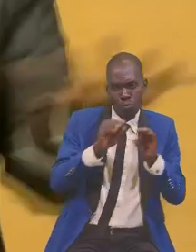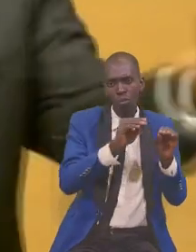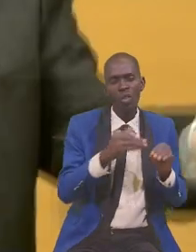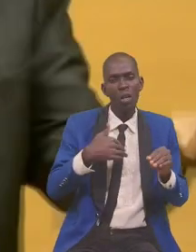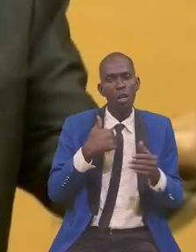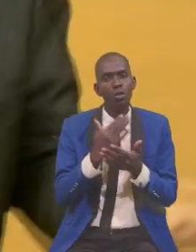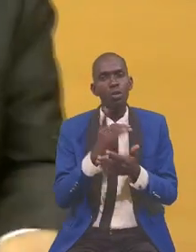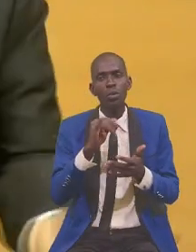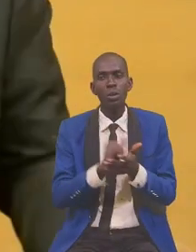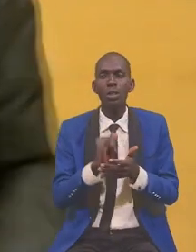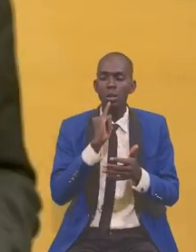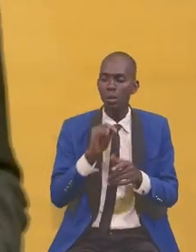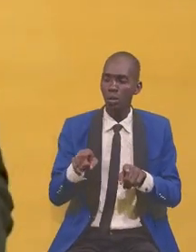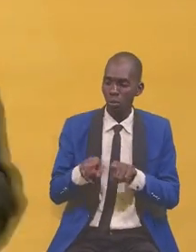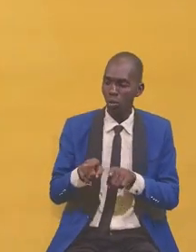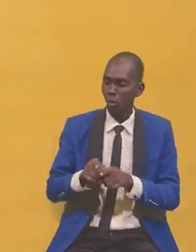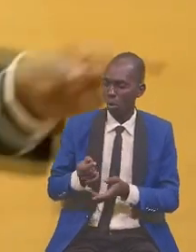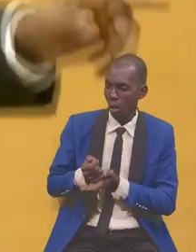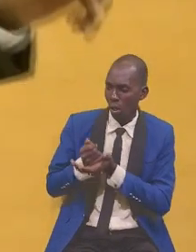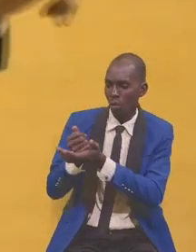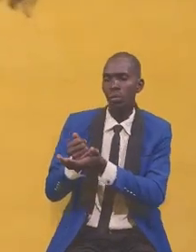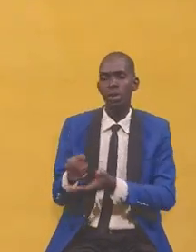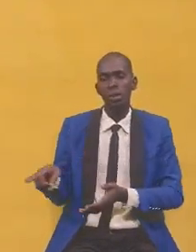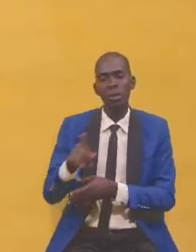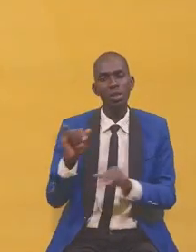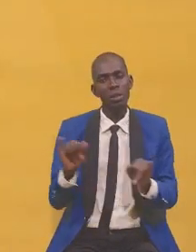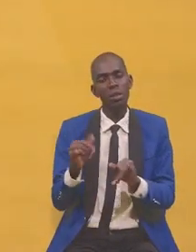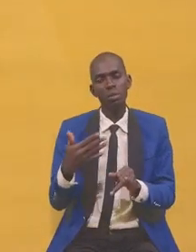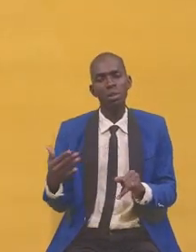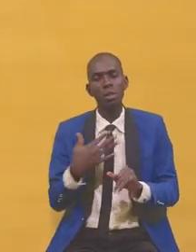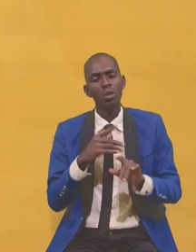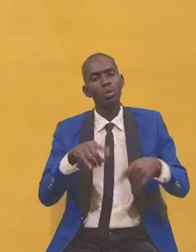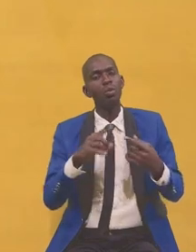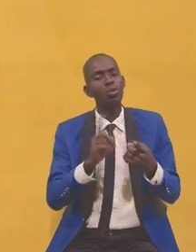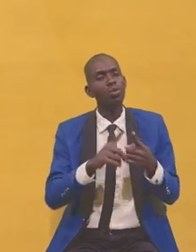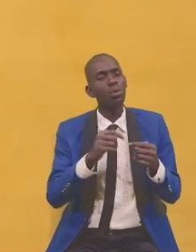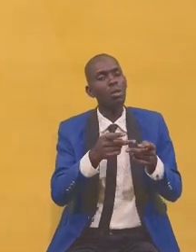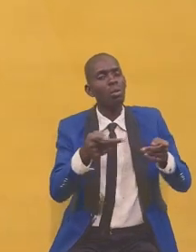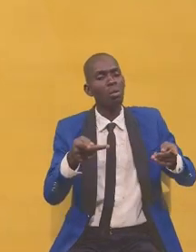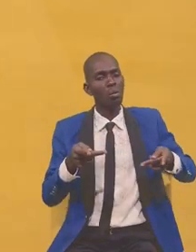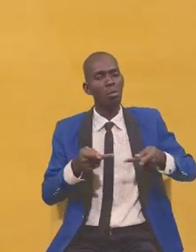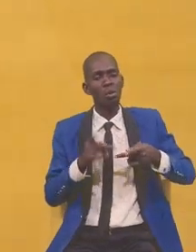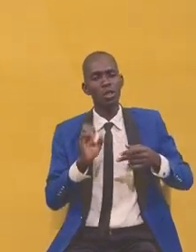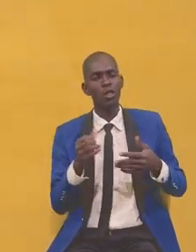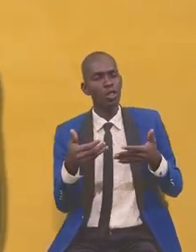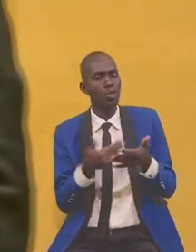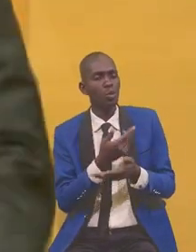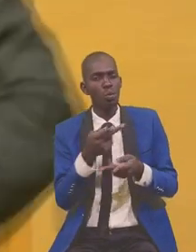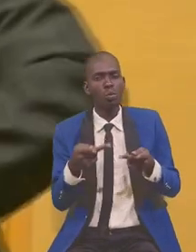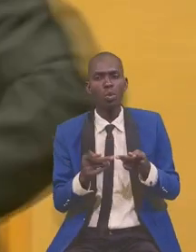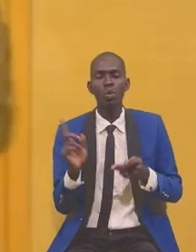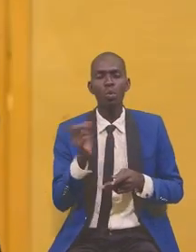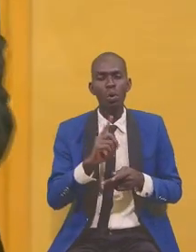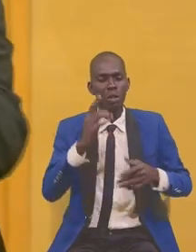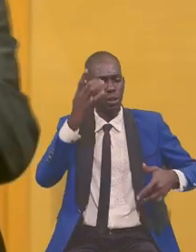is giving them everything you've been giving them. And then you go to the places where the sick people